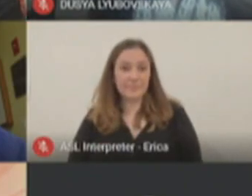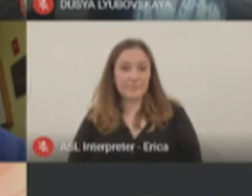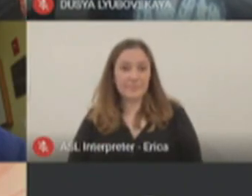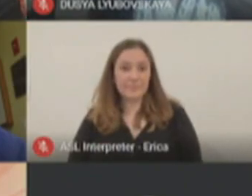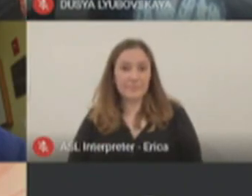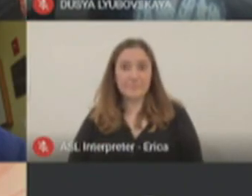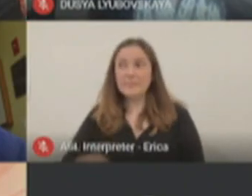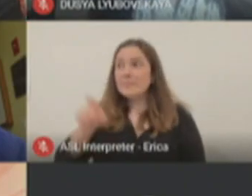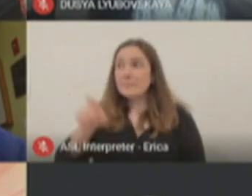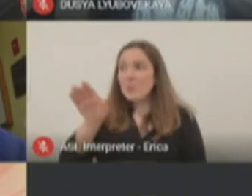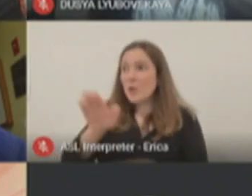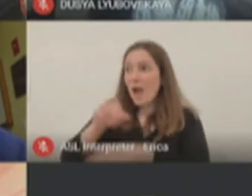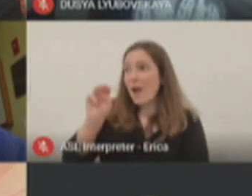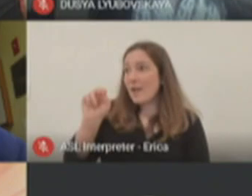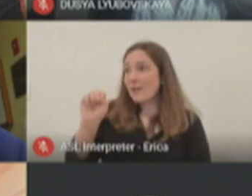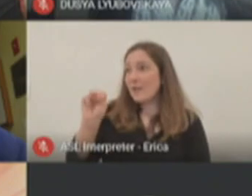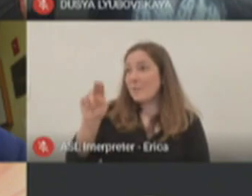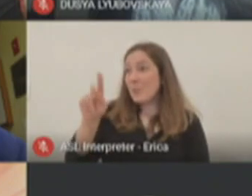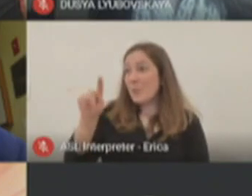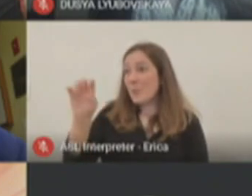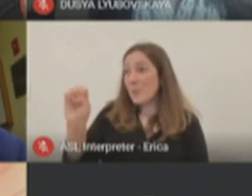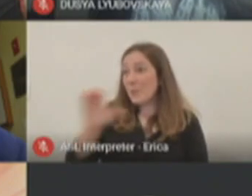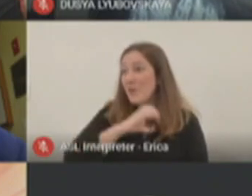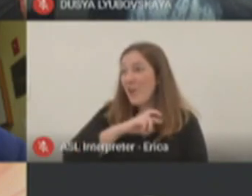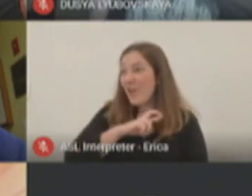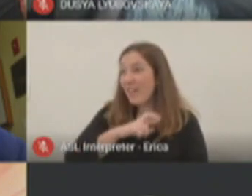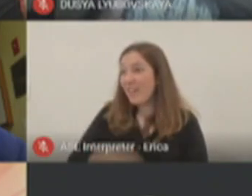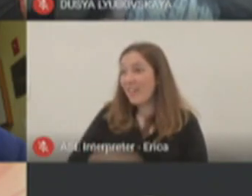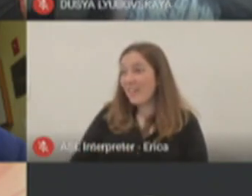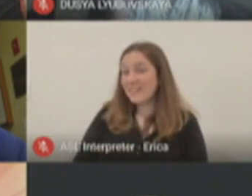He's on mute. You're on mute, Carl.